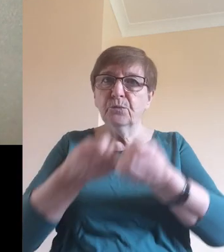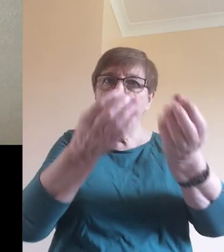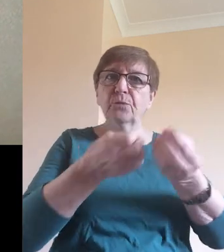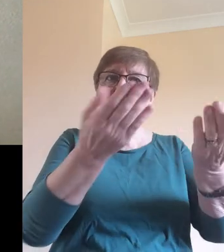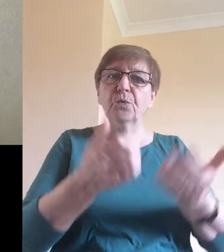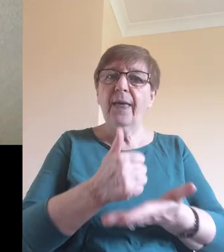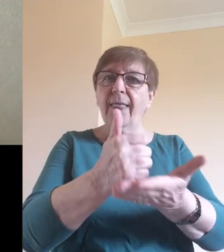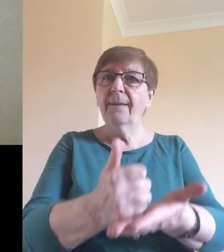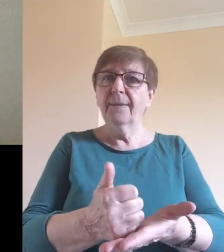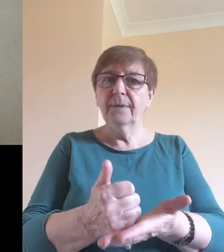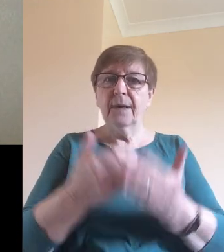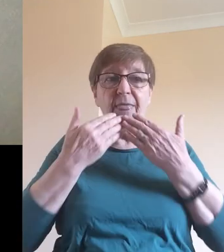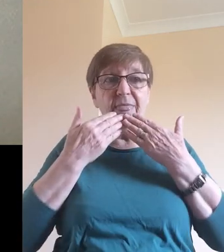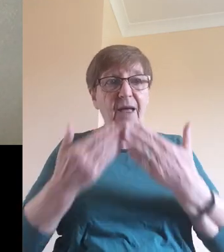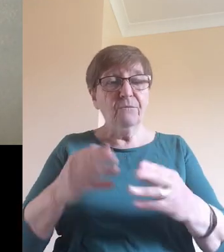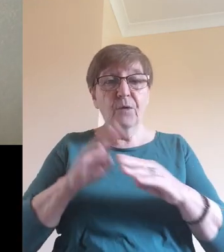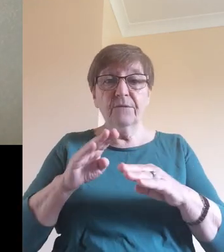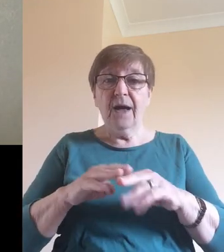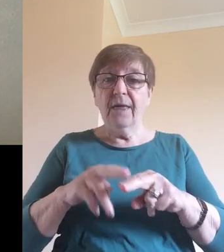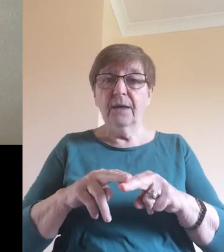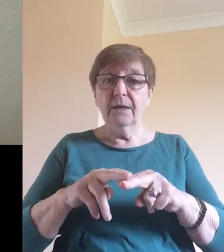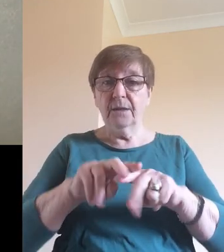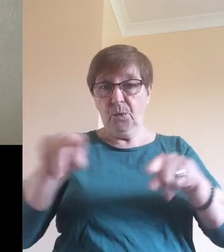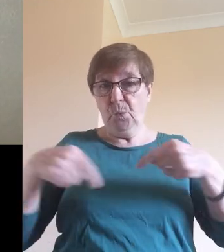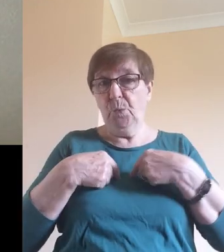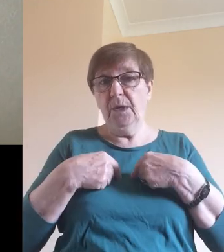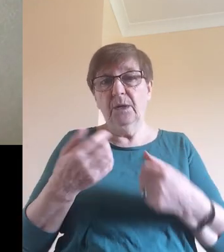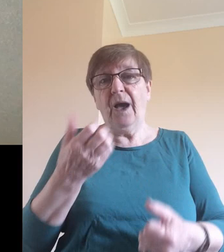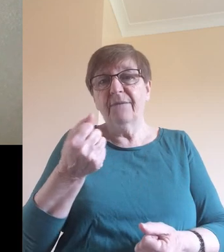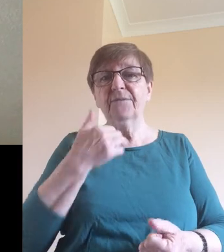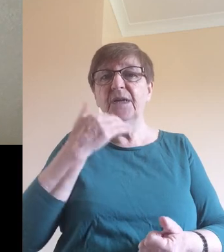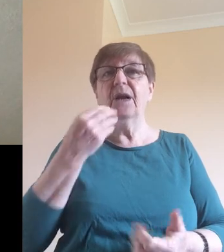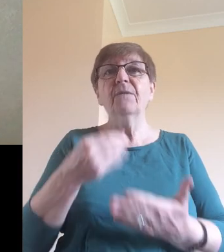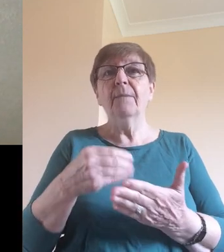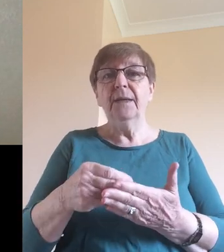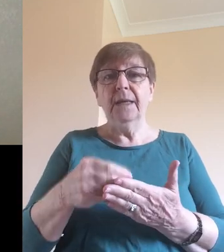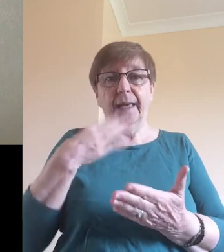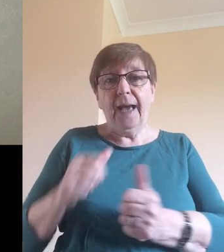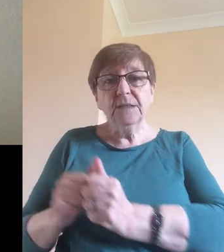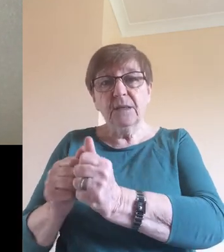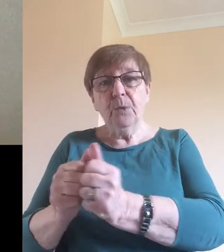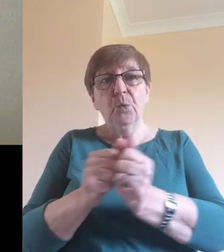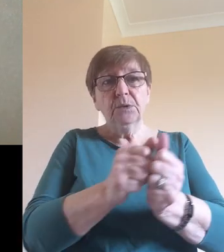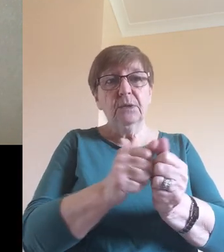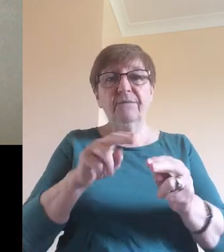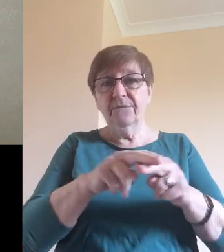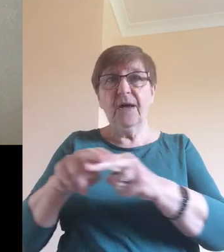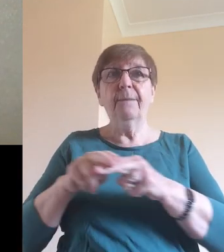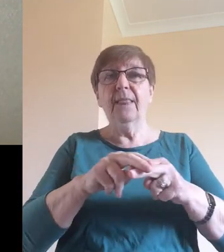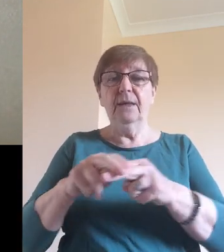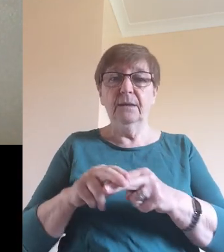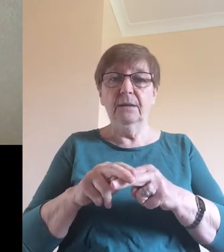thankful, Father, that we are affluent enough that we're able to support and help them. But I'm